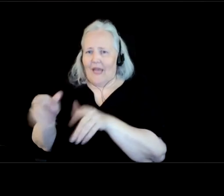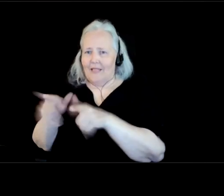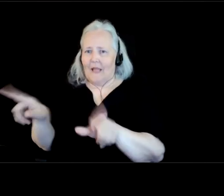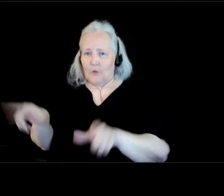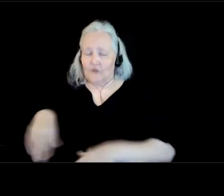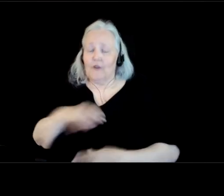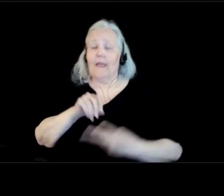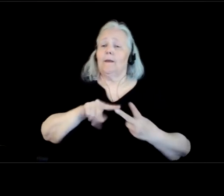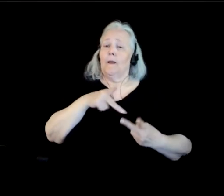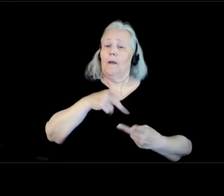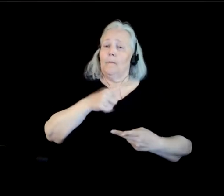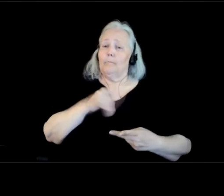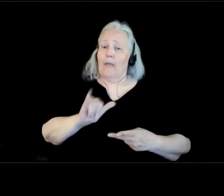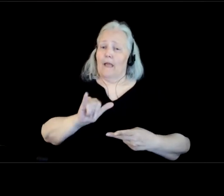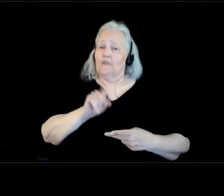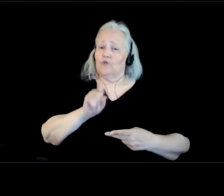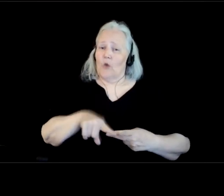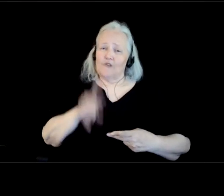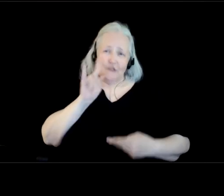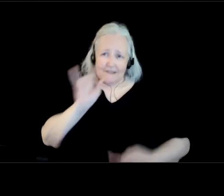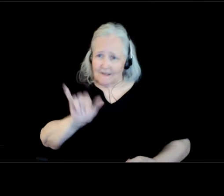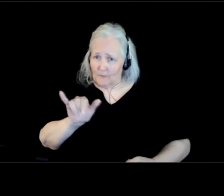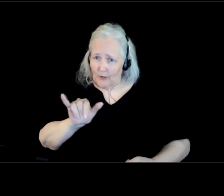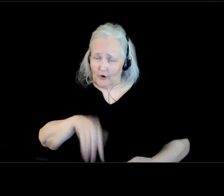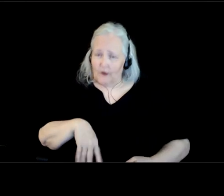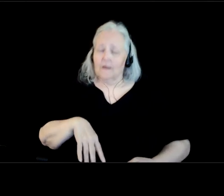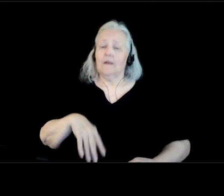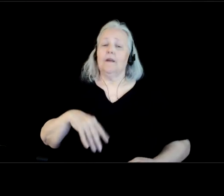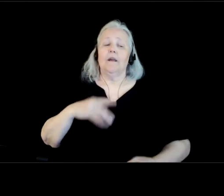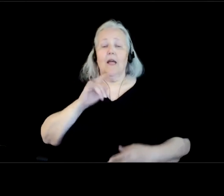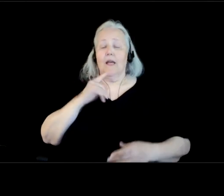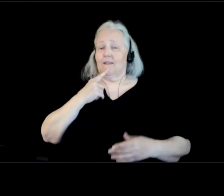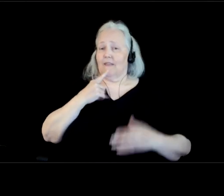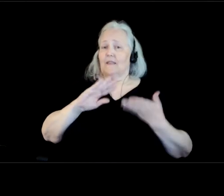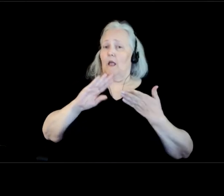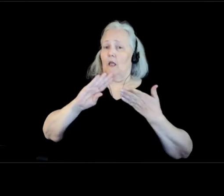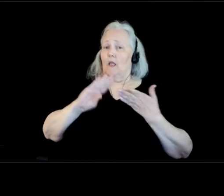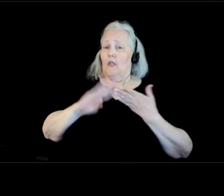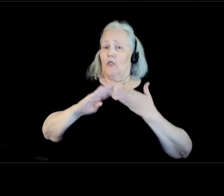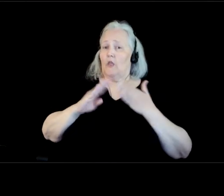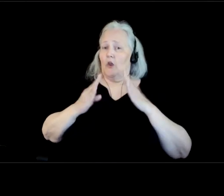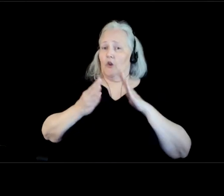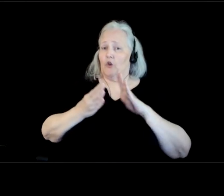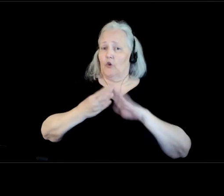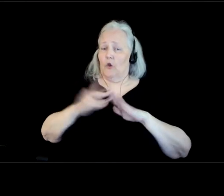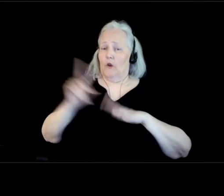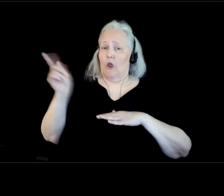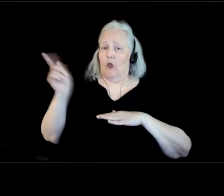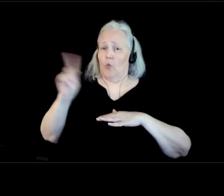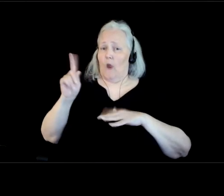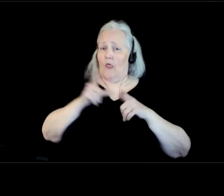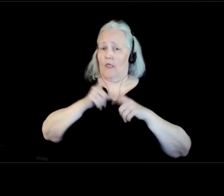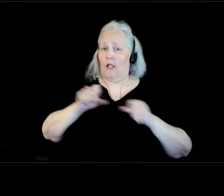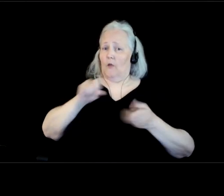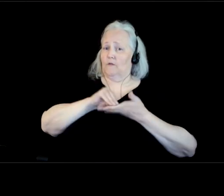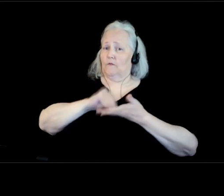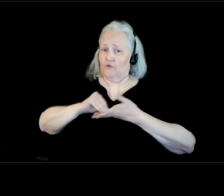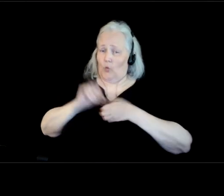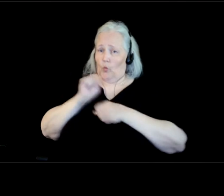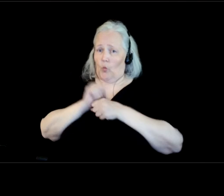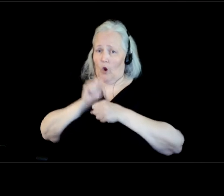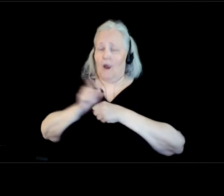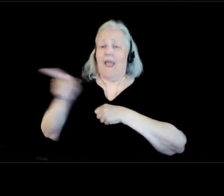think is related, is saying the communities with which documentary linguists work often want educational materials,